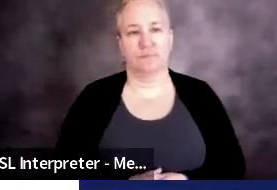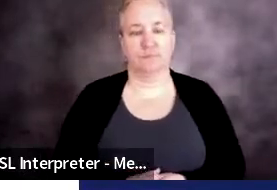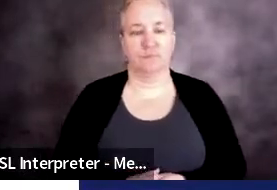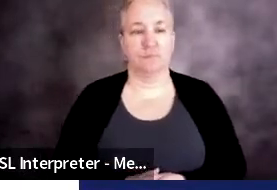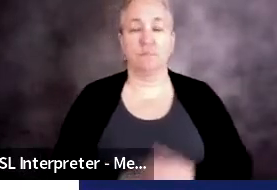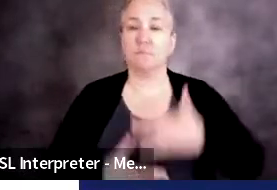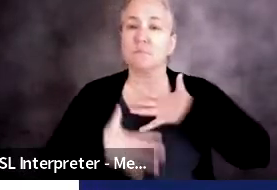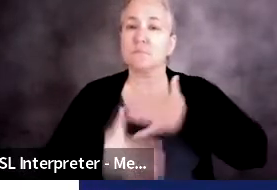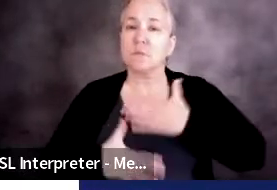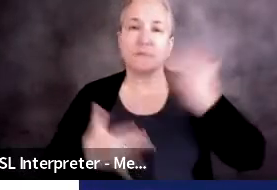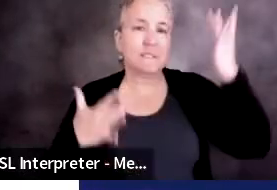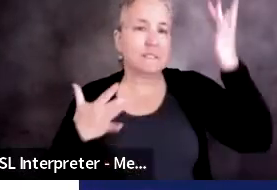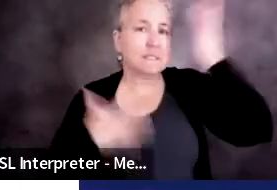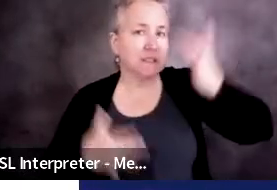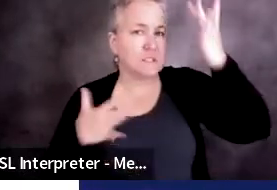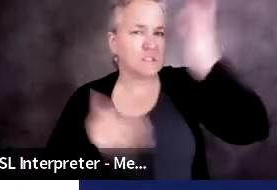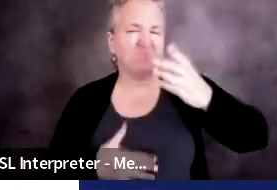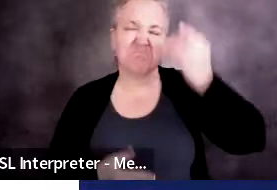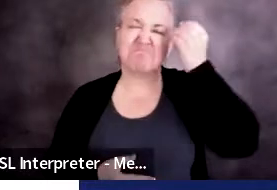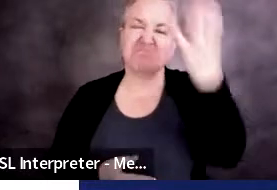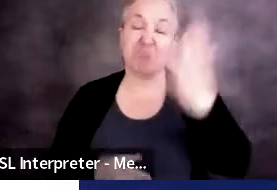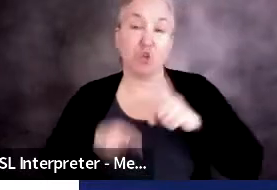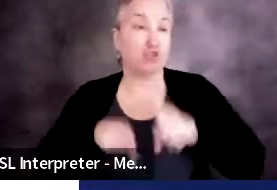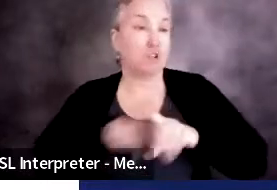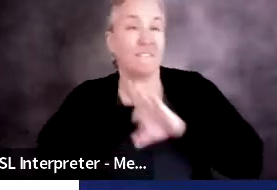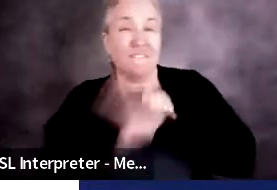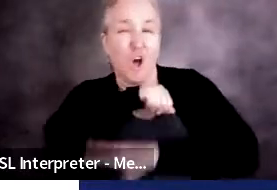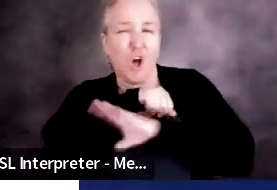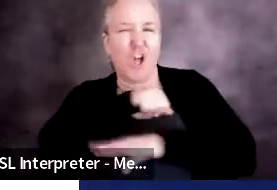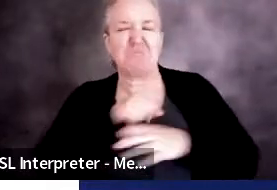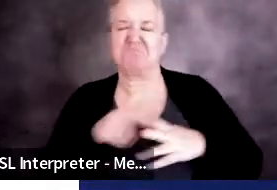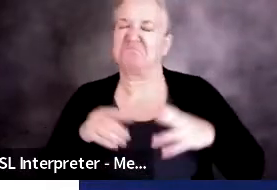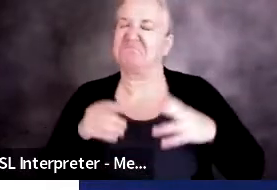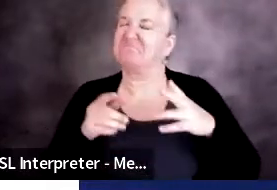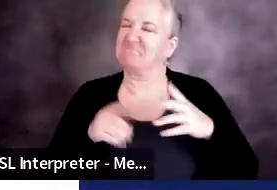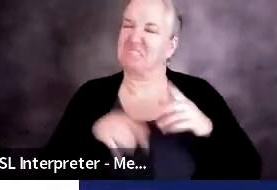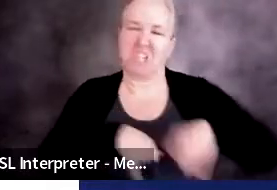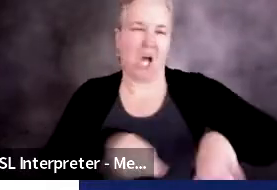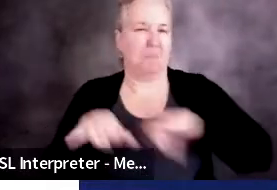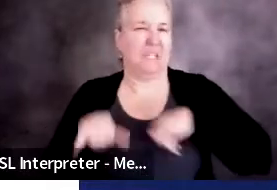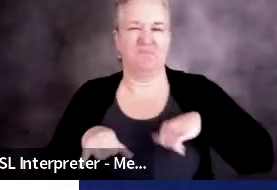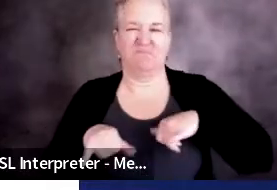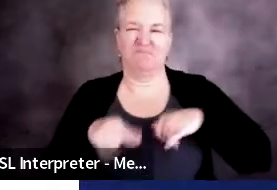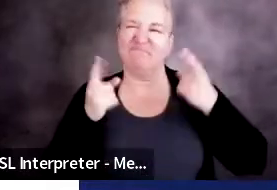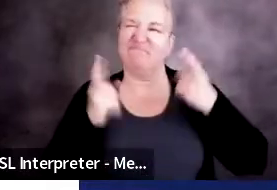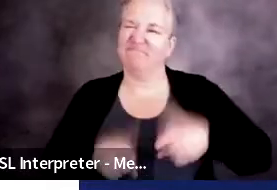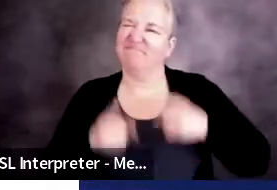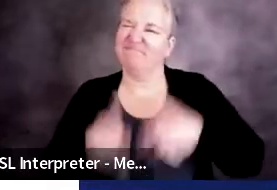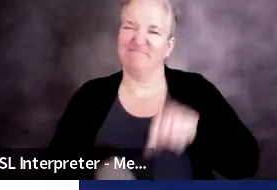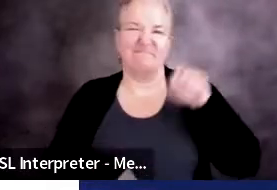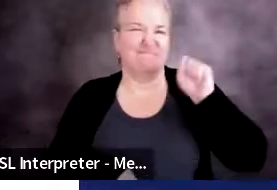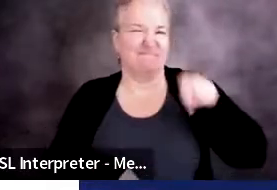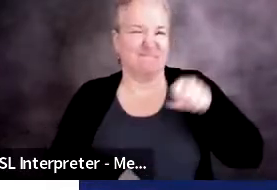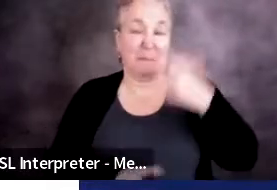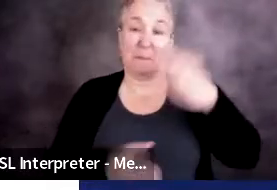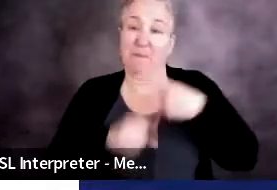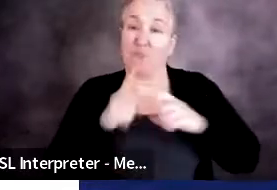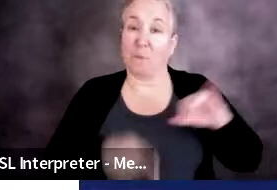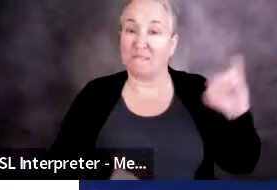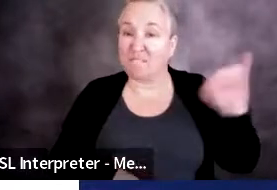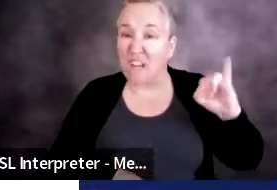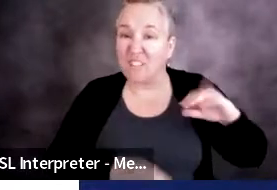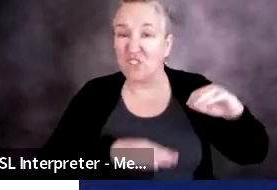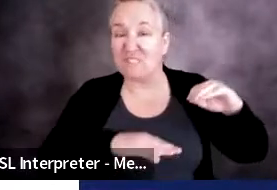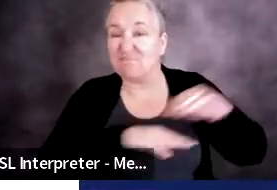Respiratory diseases are very common in the fall. This may be caused by infection